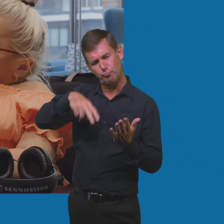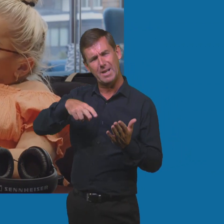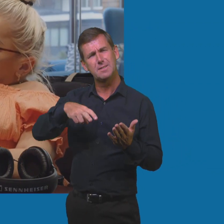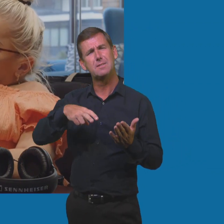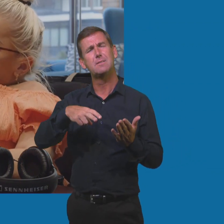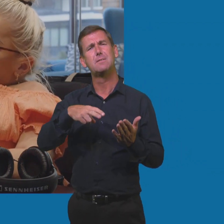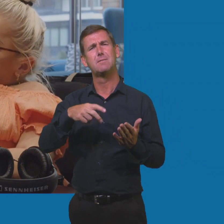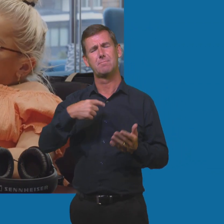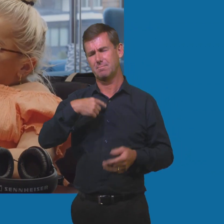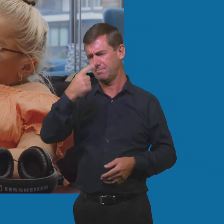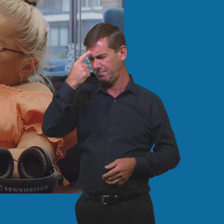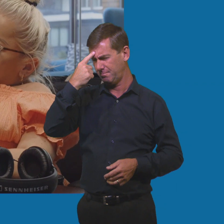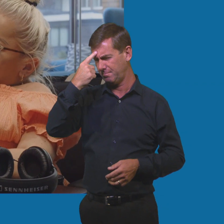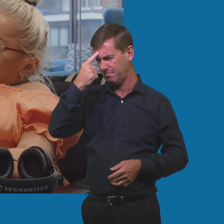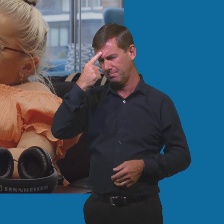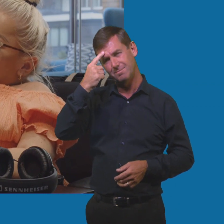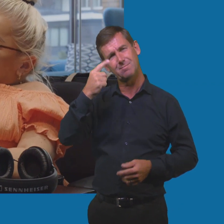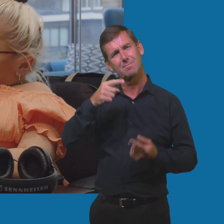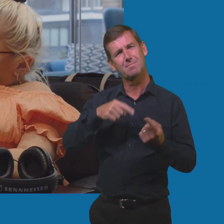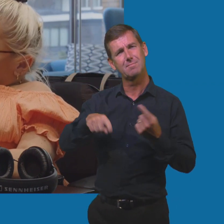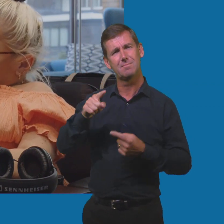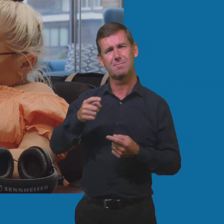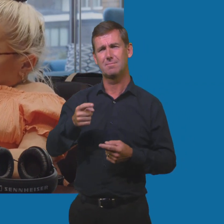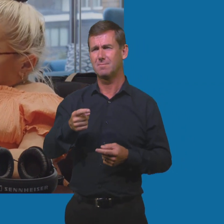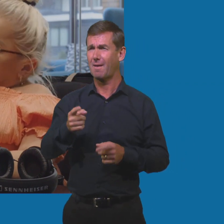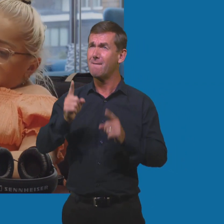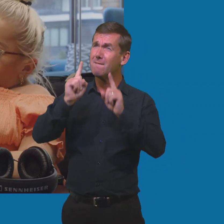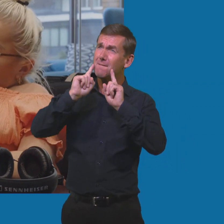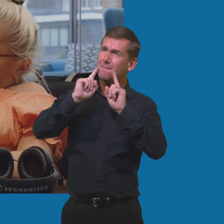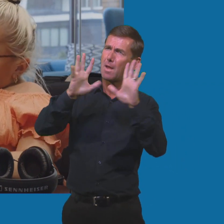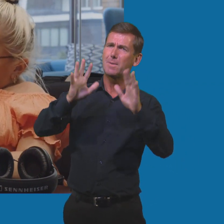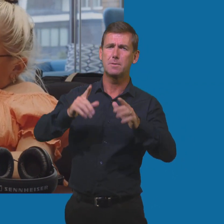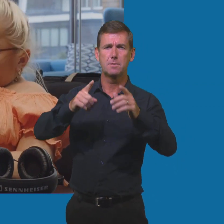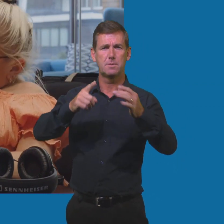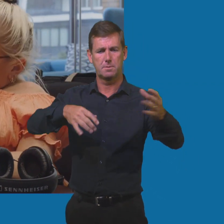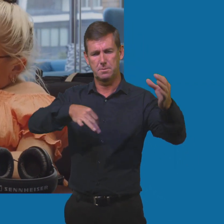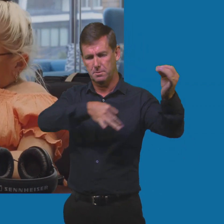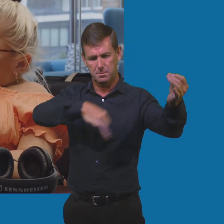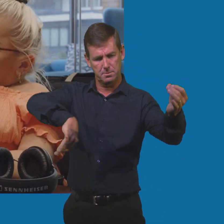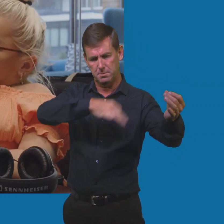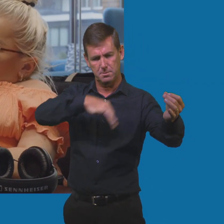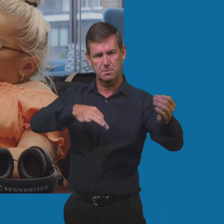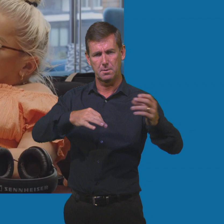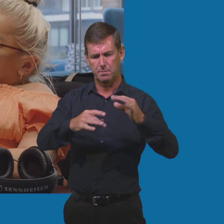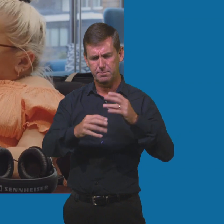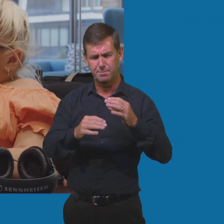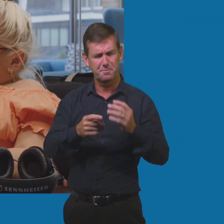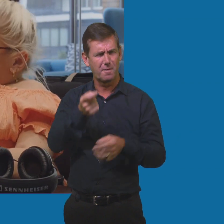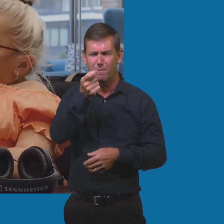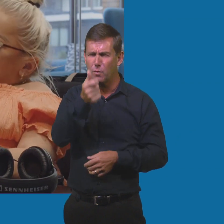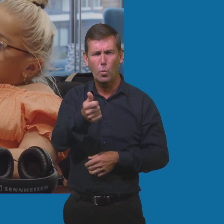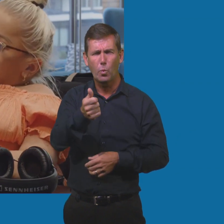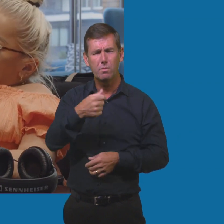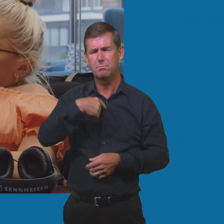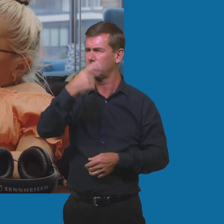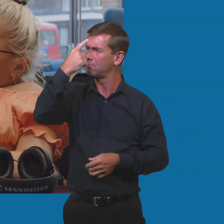there aren't that many famous musicians. Now, I'm not probably the expert in this field, but to come